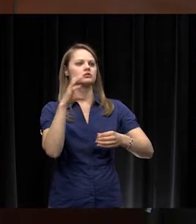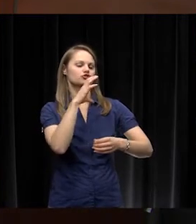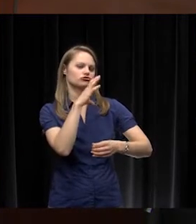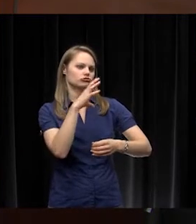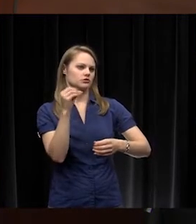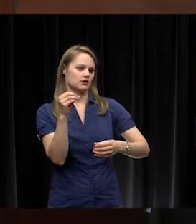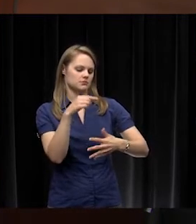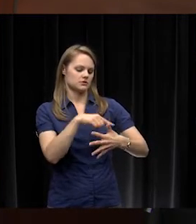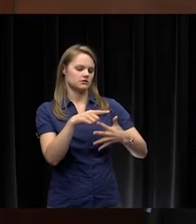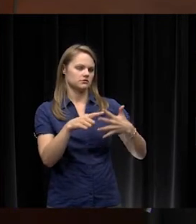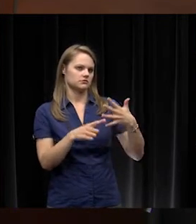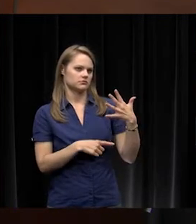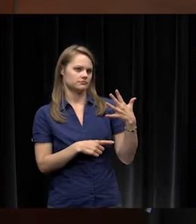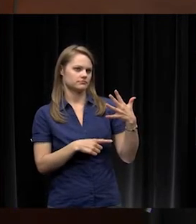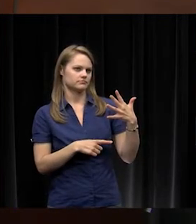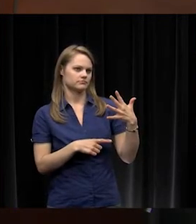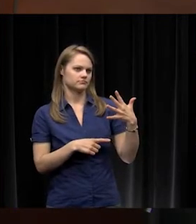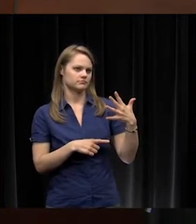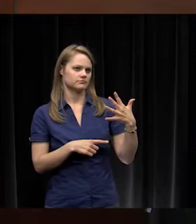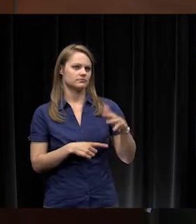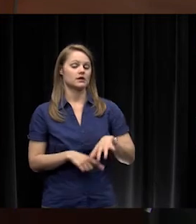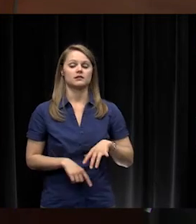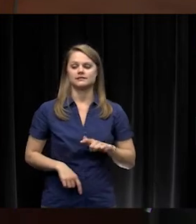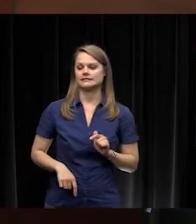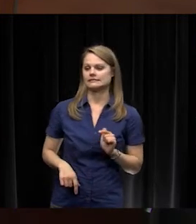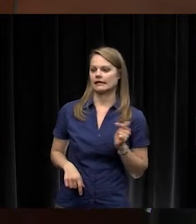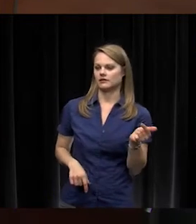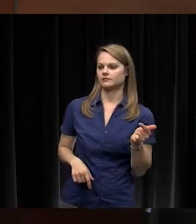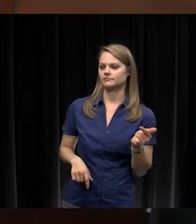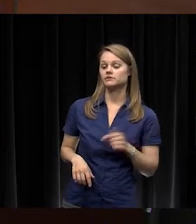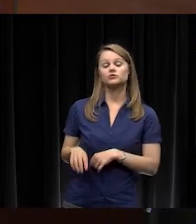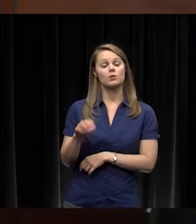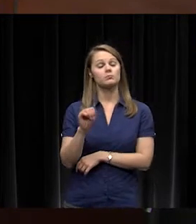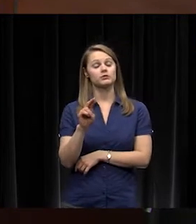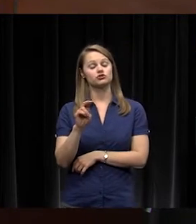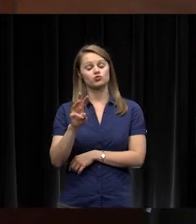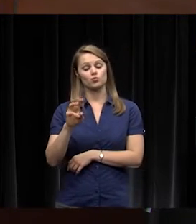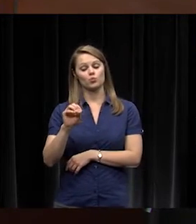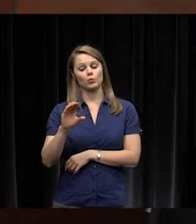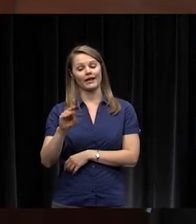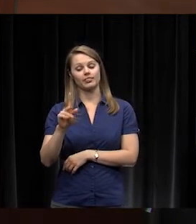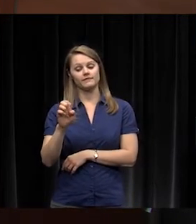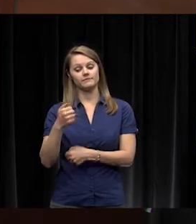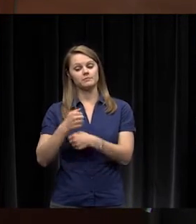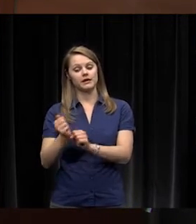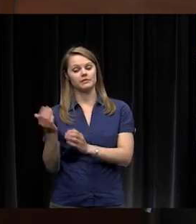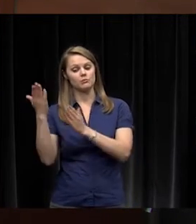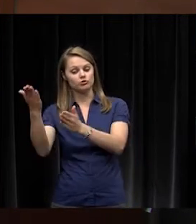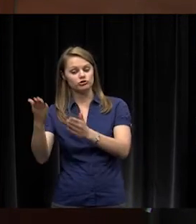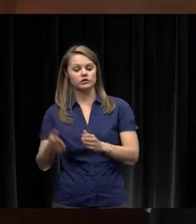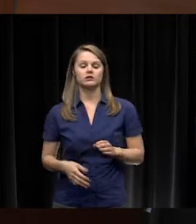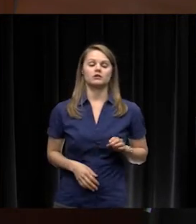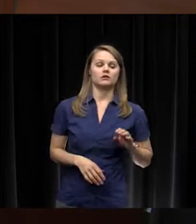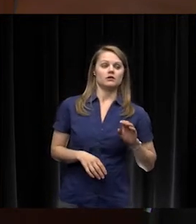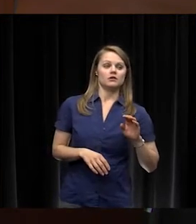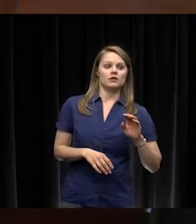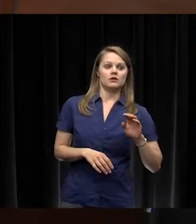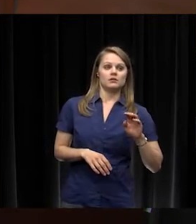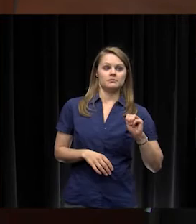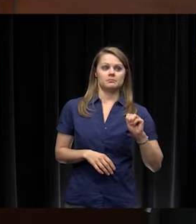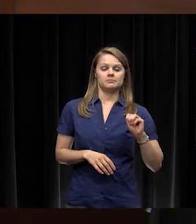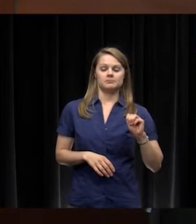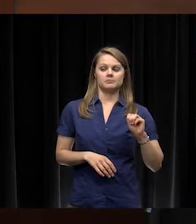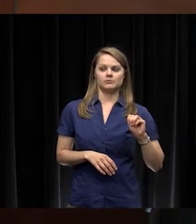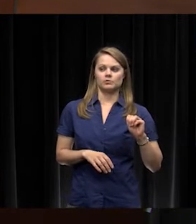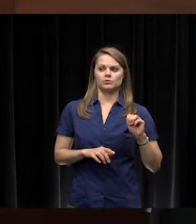meeting. Second. I have a motion by Mr. Whitcliffe, a second by Mr. Beveridge. Joy? Mr. McCune? Yes.